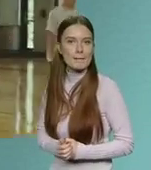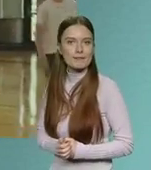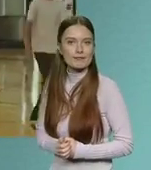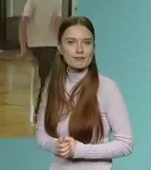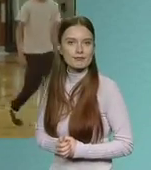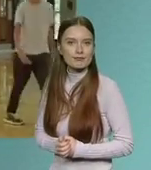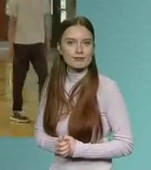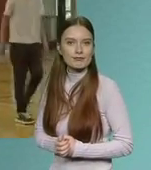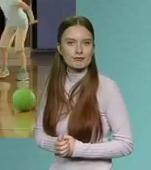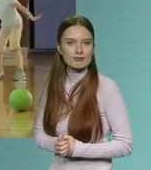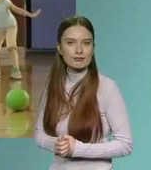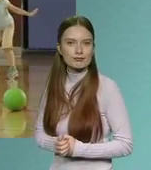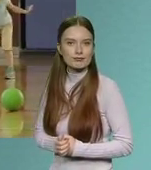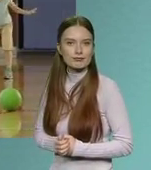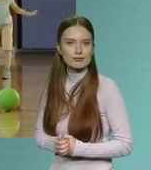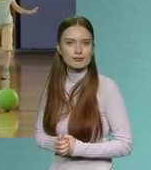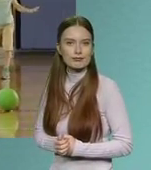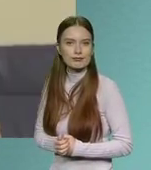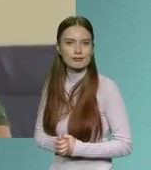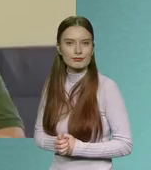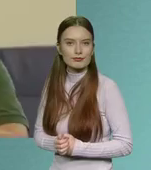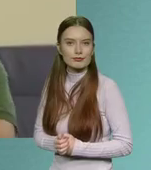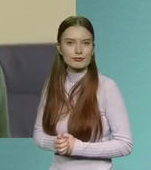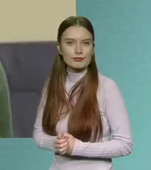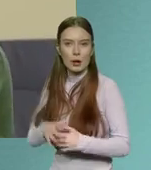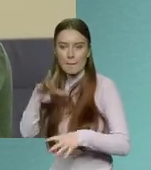step back. Remember the plan.